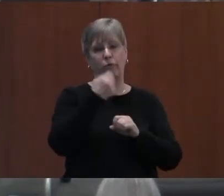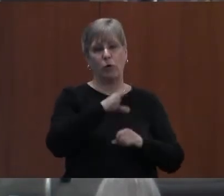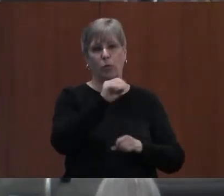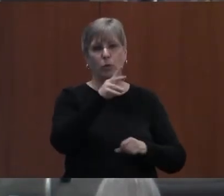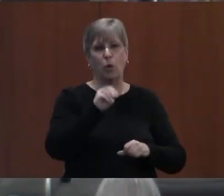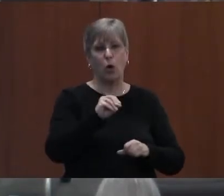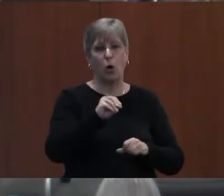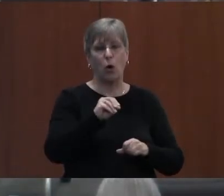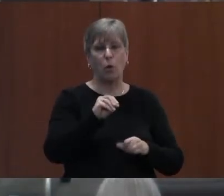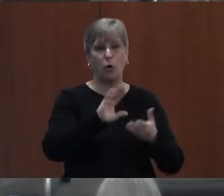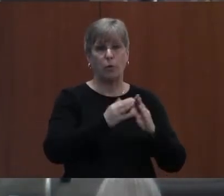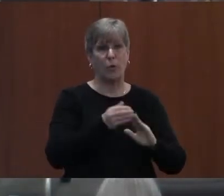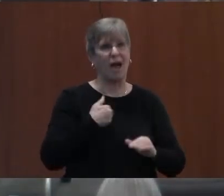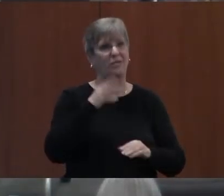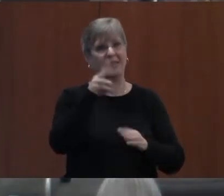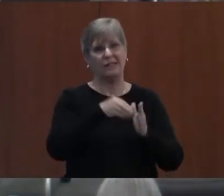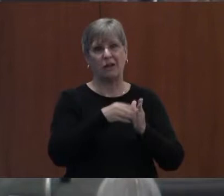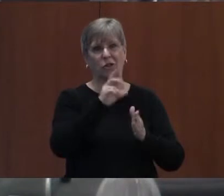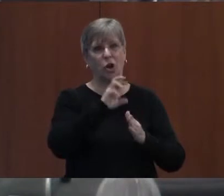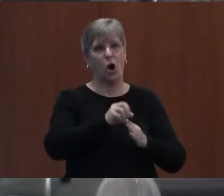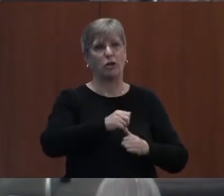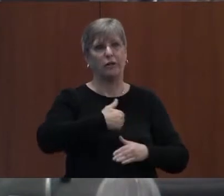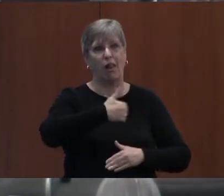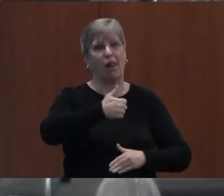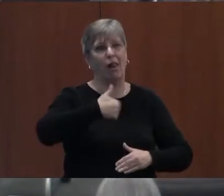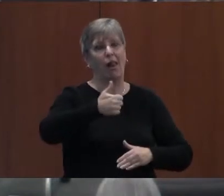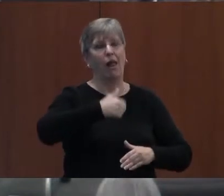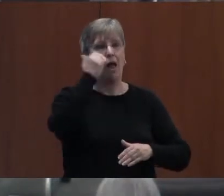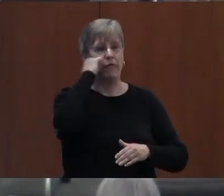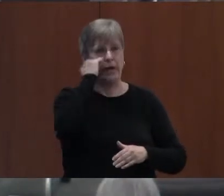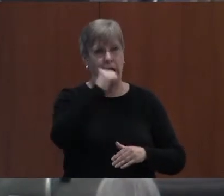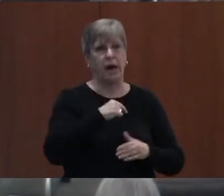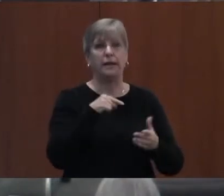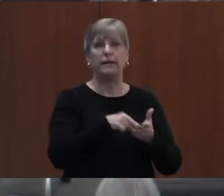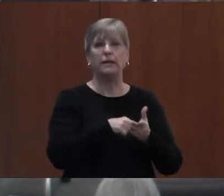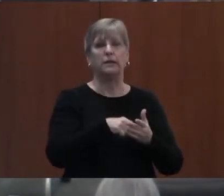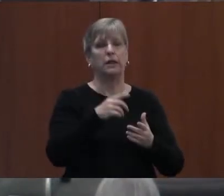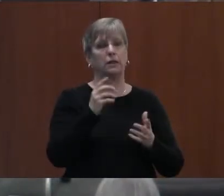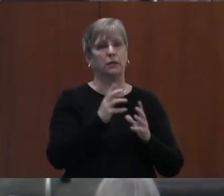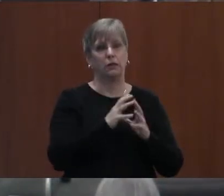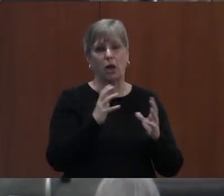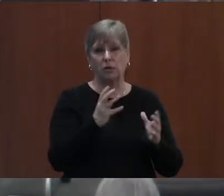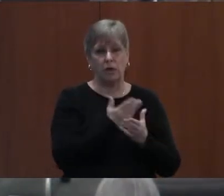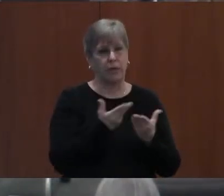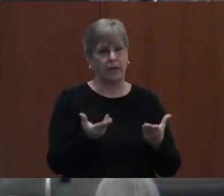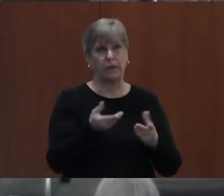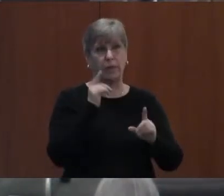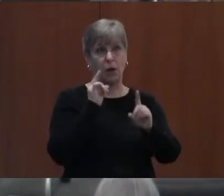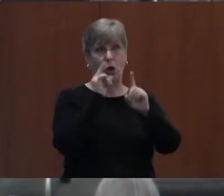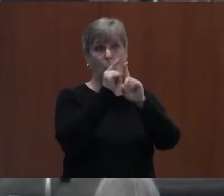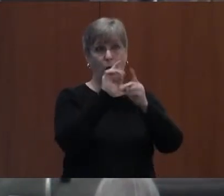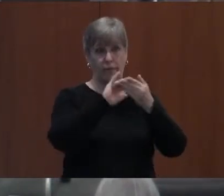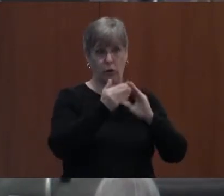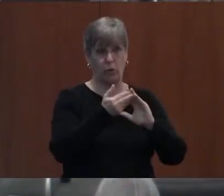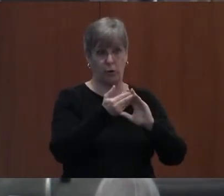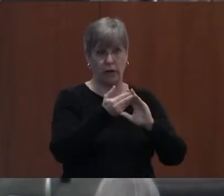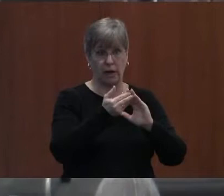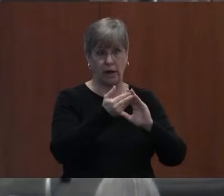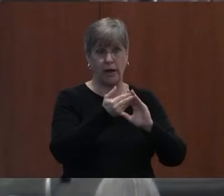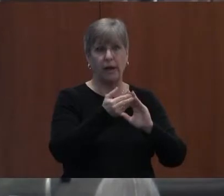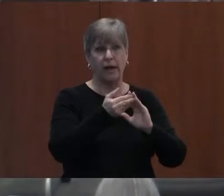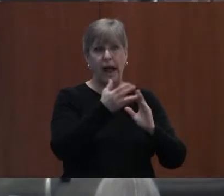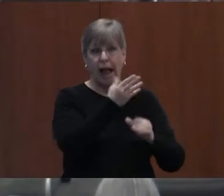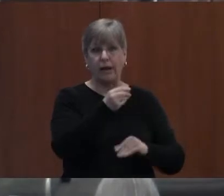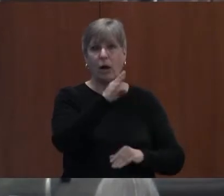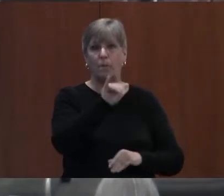like 6,000 cars that go through there every day. And this is just something that's been a goal of the community and the